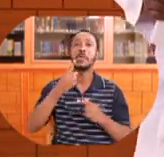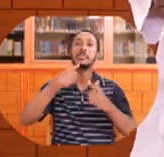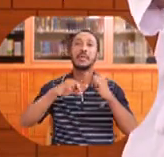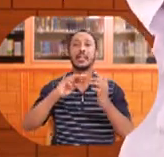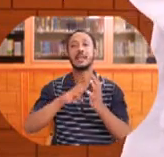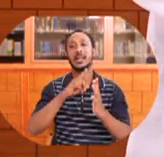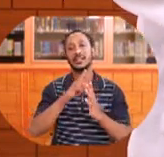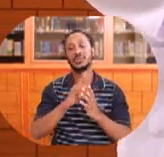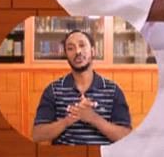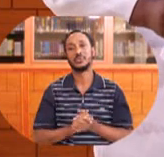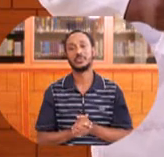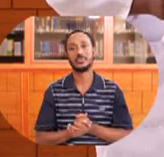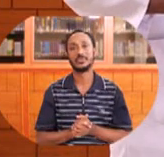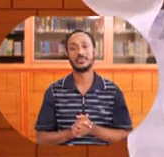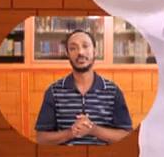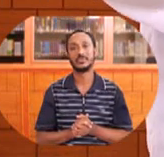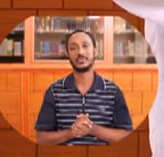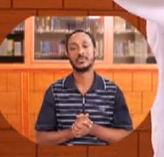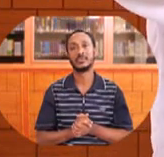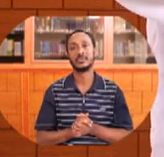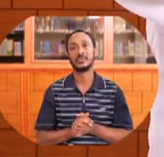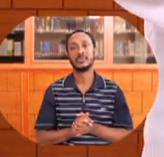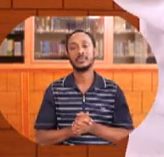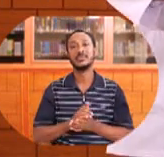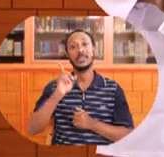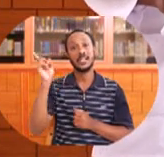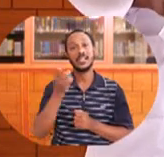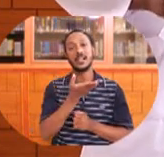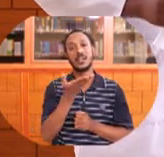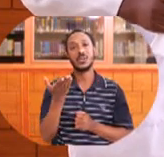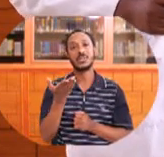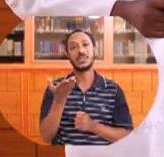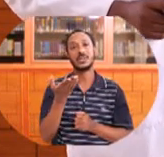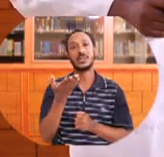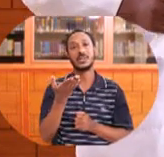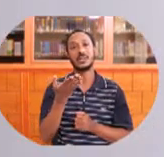to generate energy, they produce this poisonous gas.